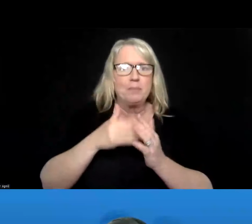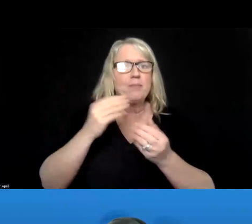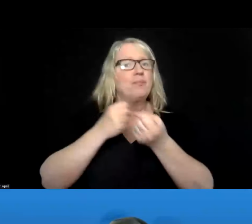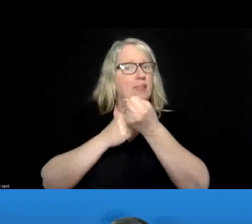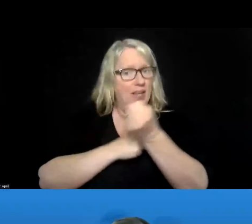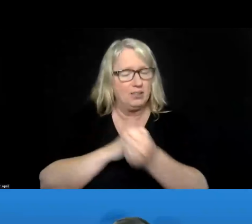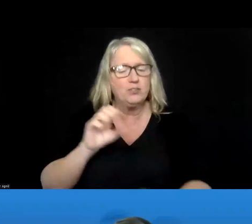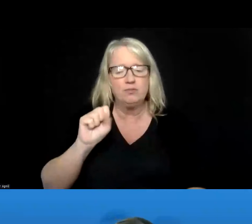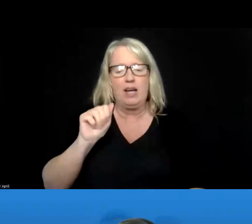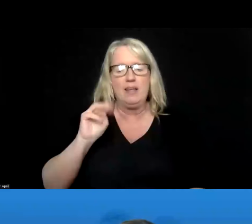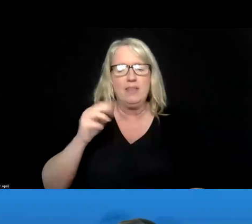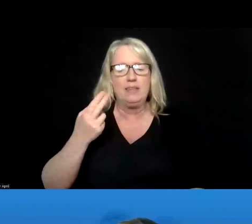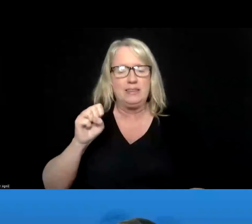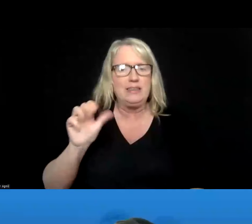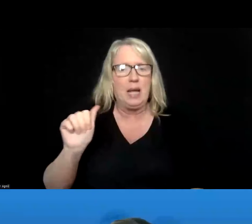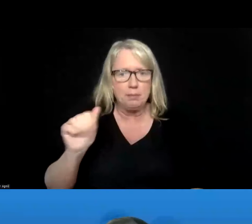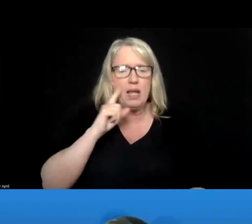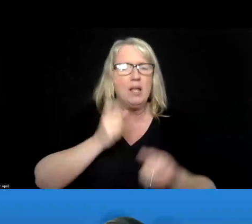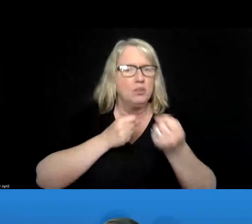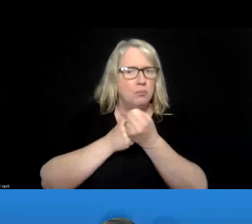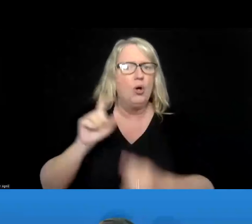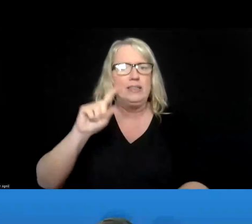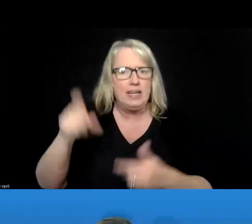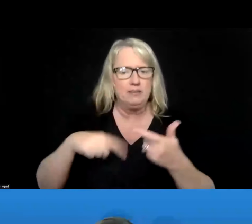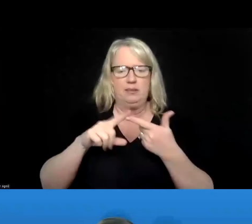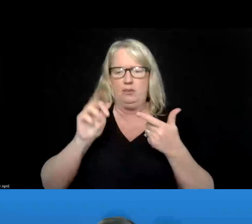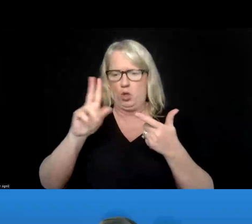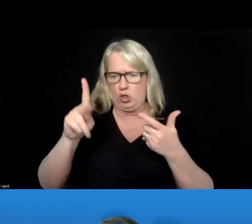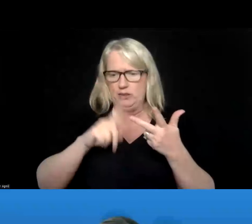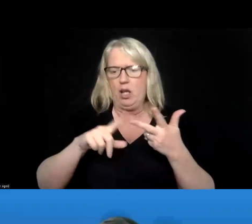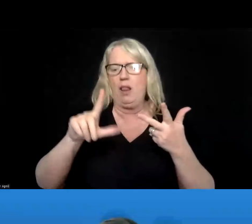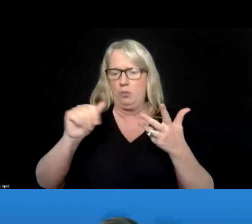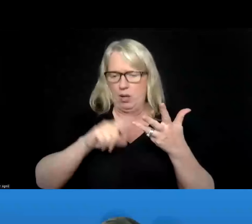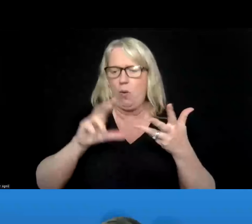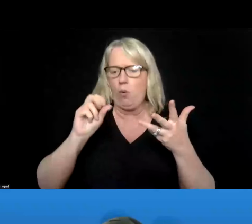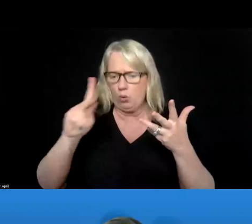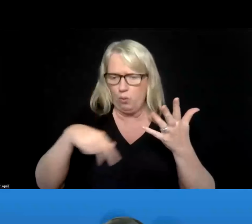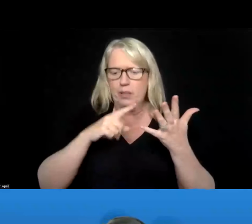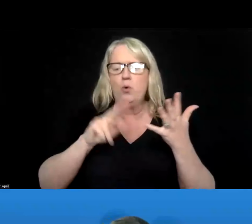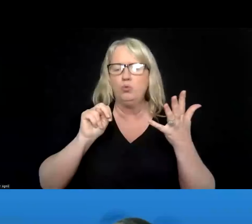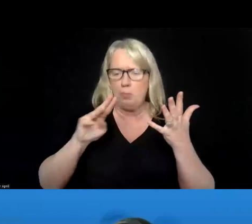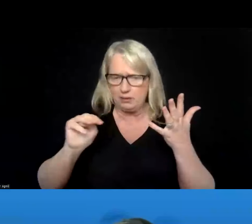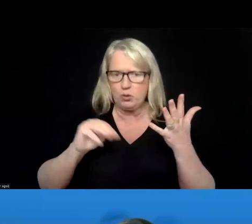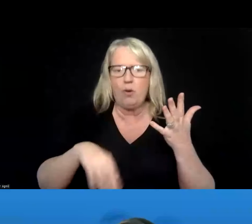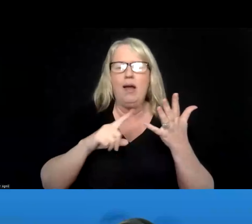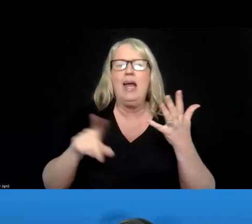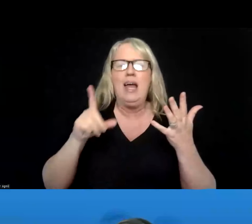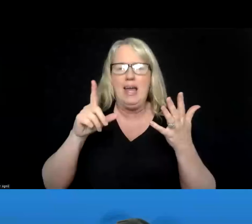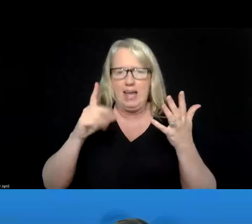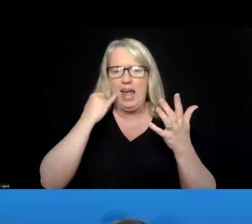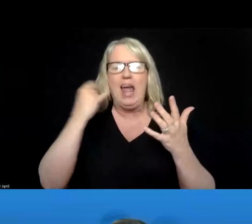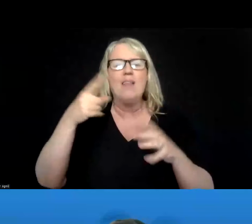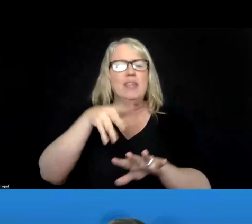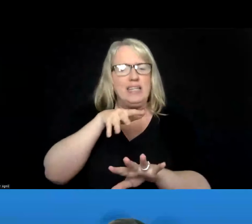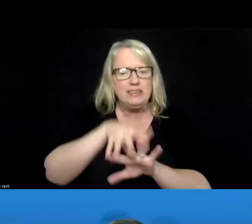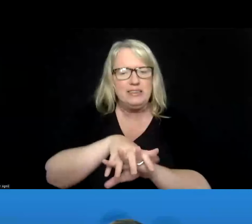SAMHSA to provide support in Texas, Arkansas, Louisiana, Oklahoma, New Mexico, and the indigenous communities